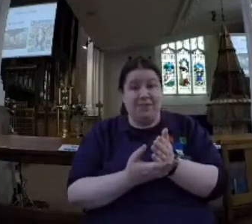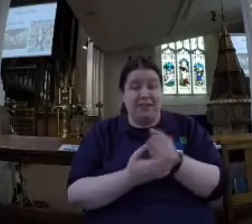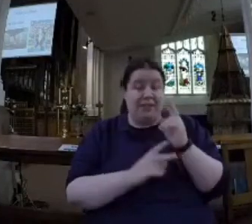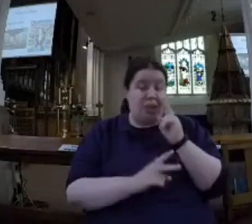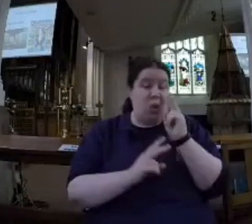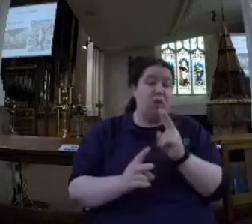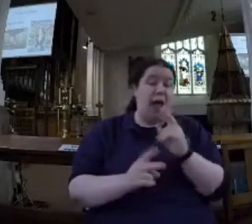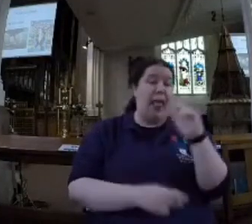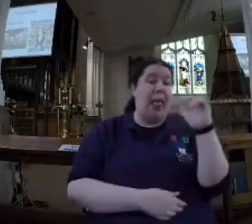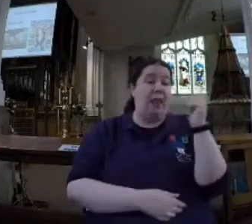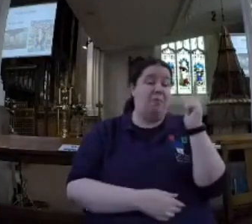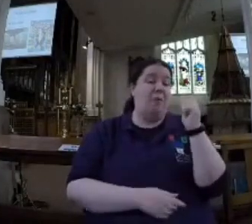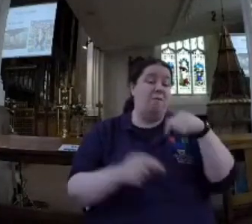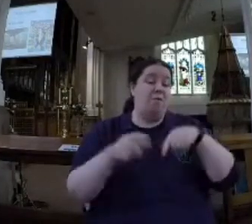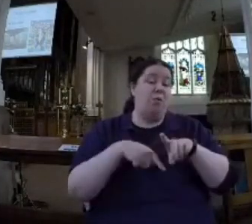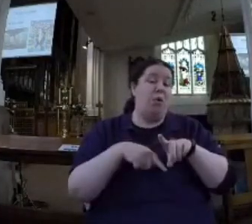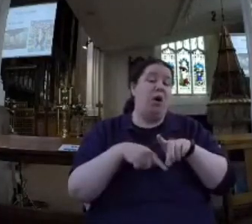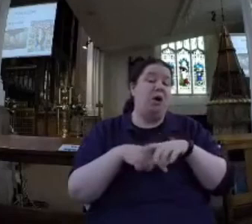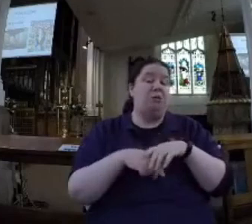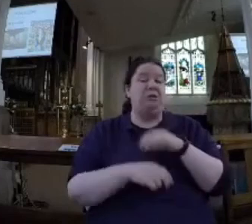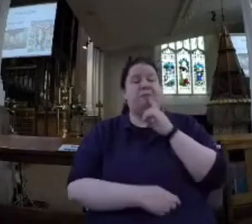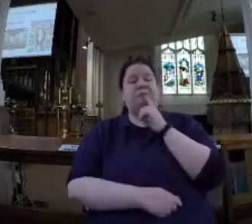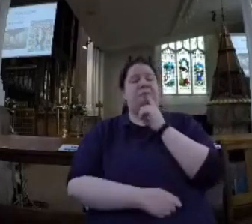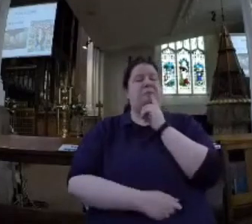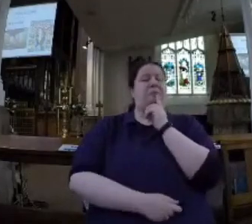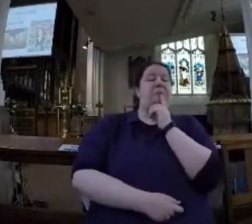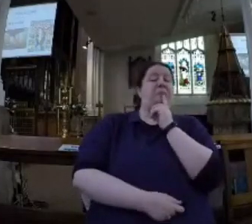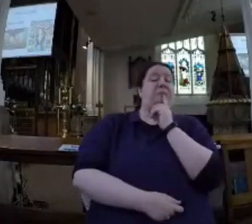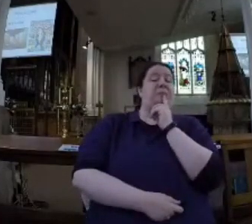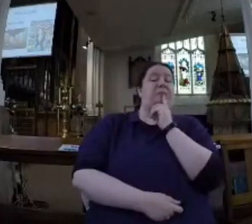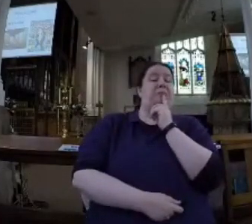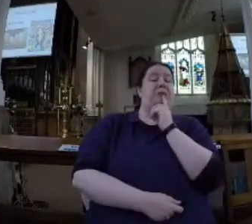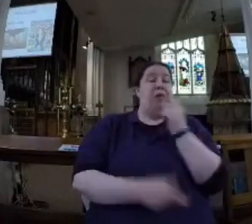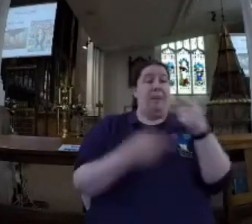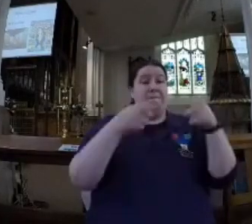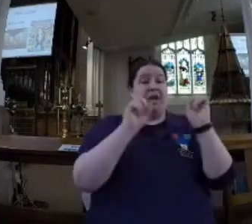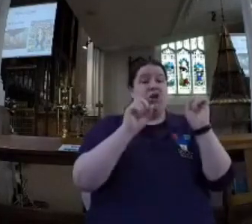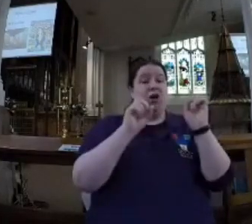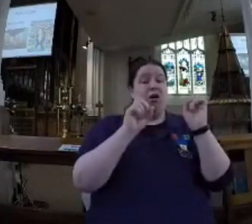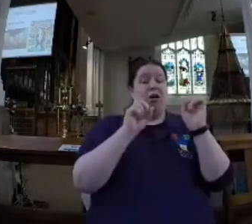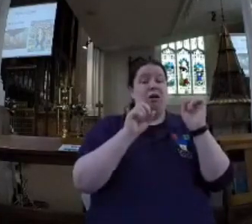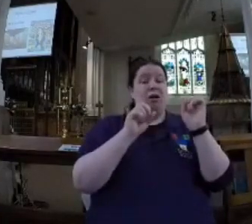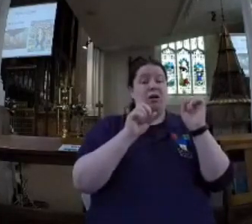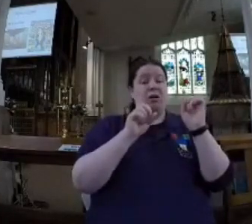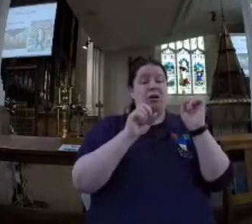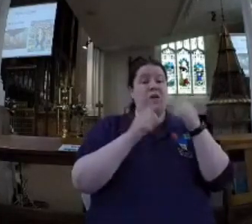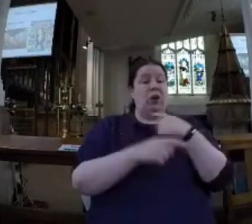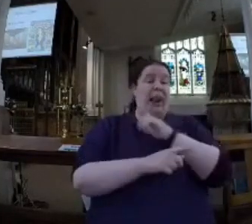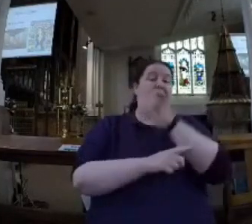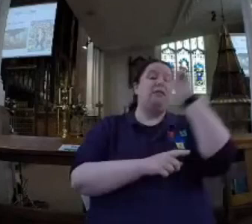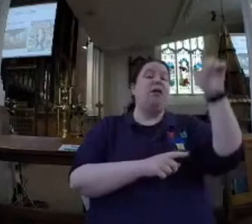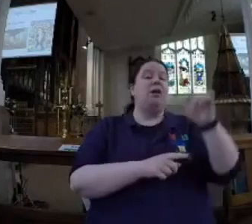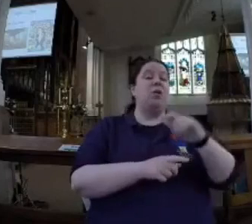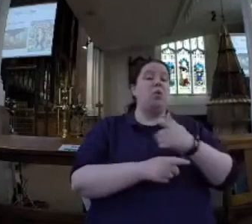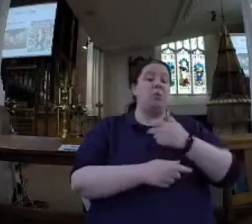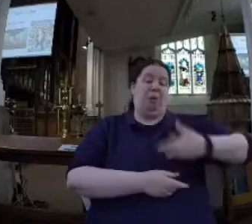at a Liverpool football player in a nasty sort of way on the pitch, their manager, Jurgen Klopp, is going to talk about it in the press conference